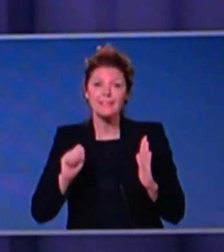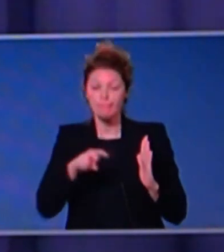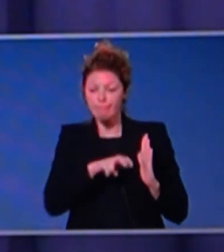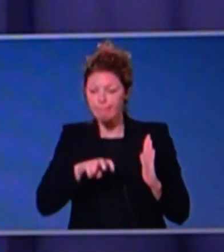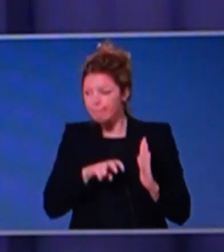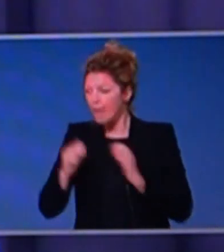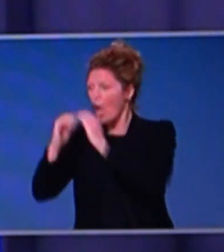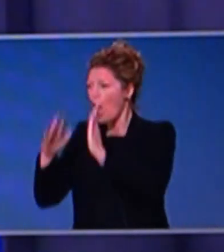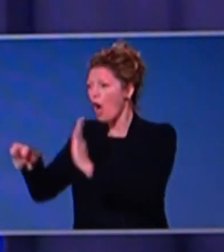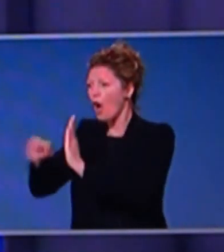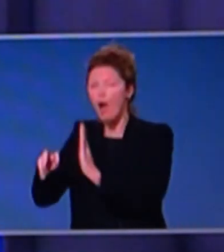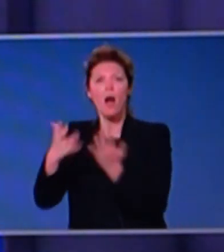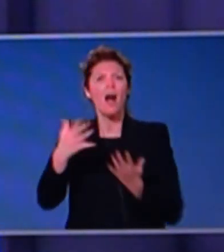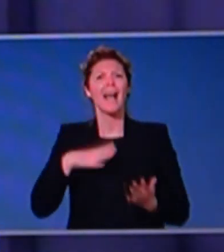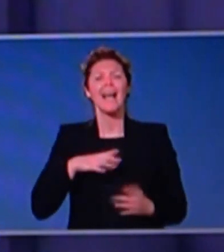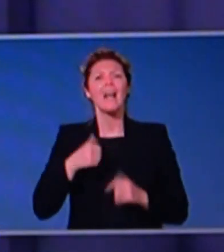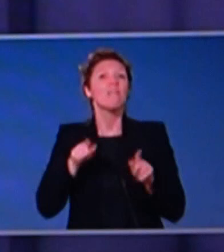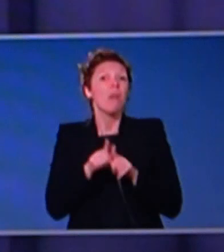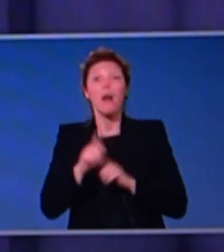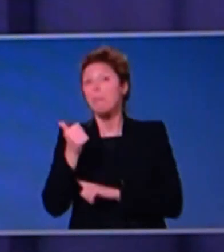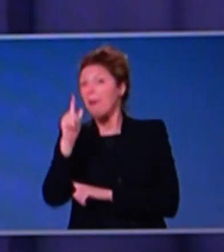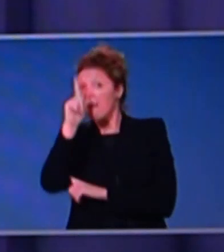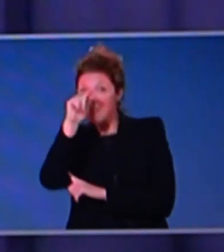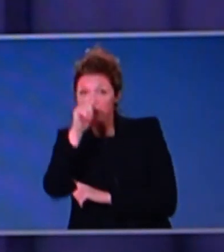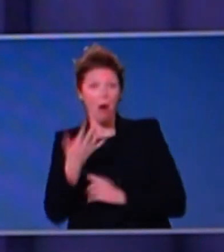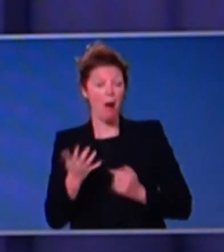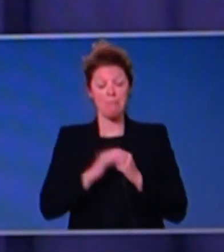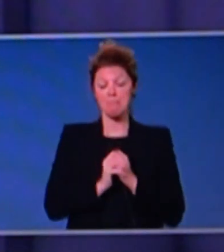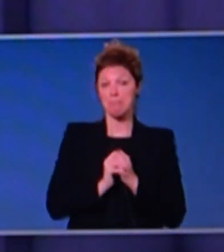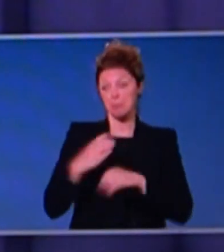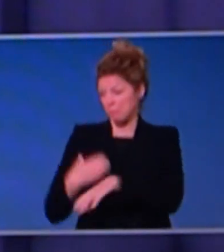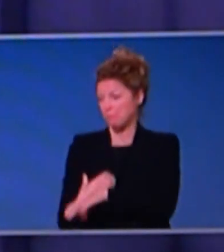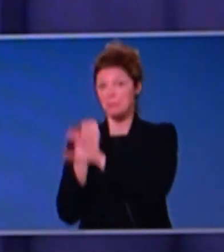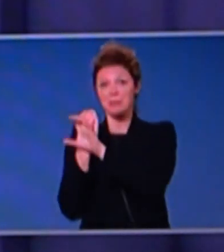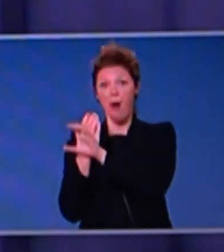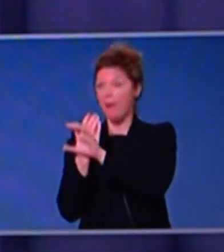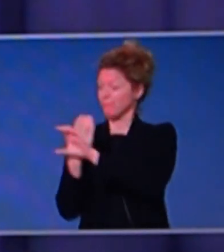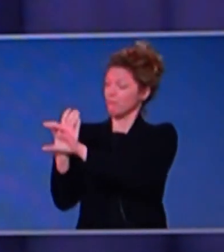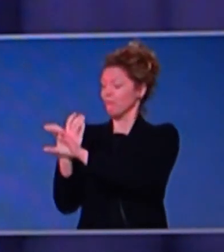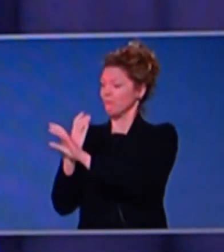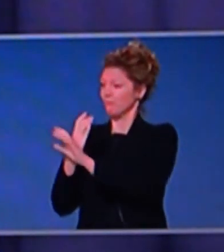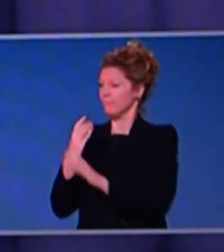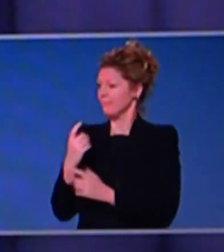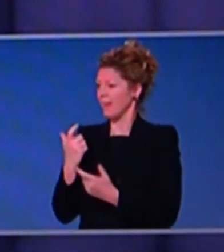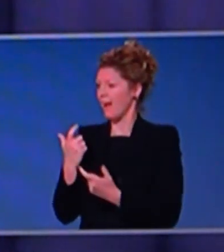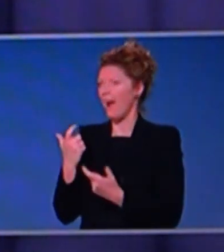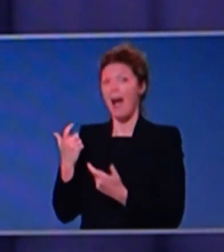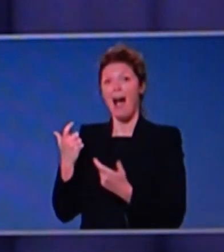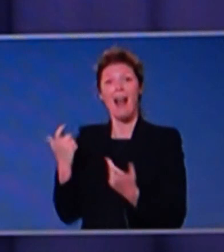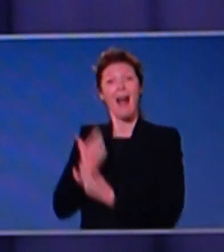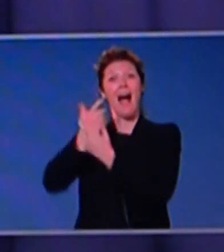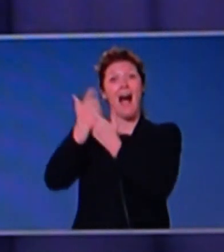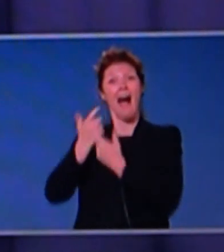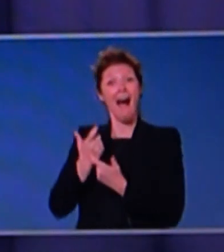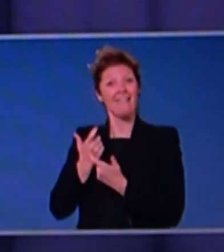be. So it's using FaceTime, it's Skyping, it's hearing a laugh is better than being told about a laugh. So